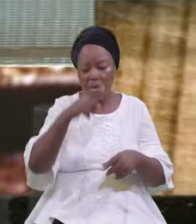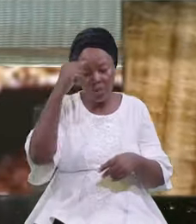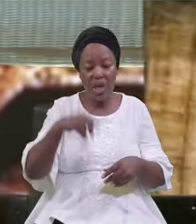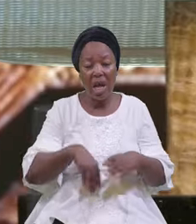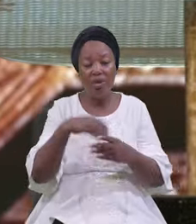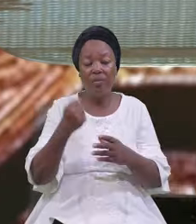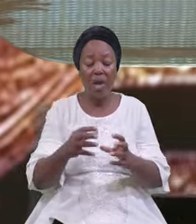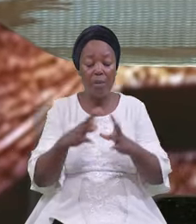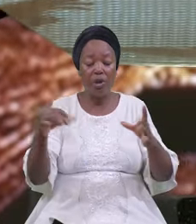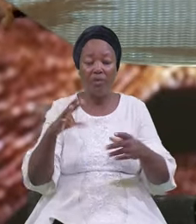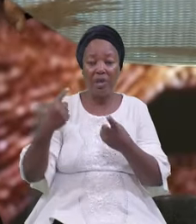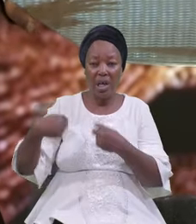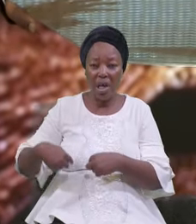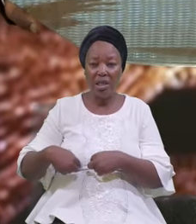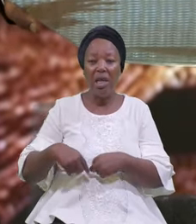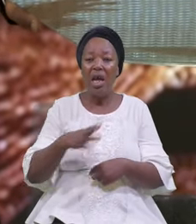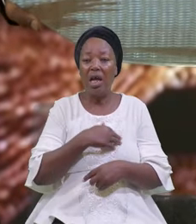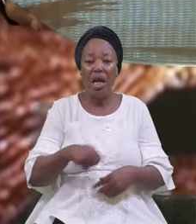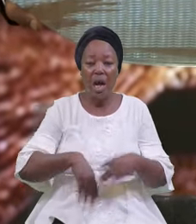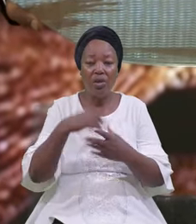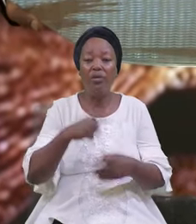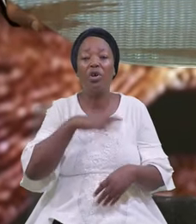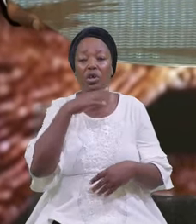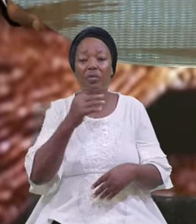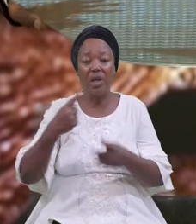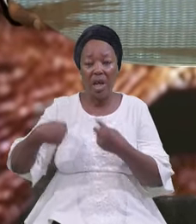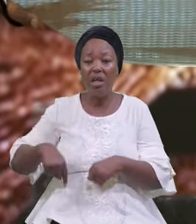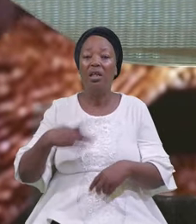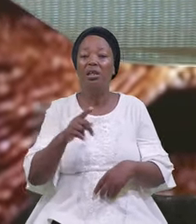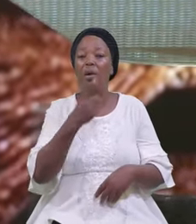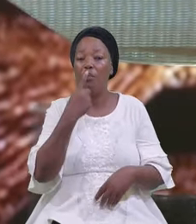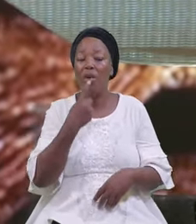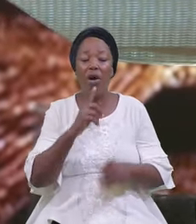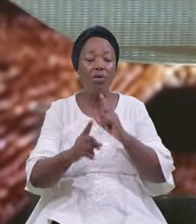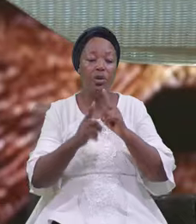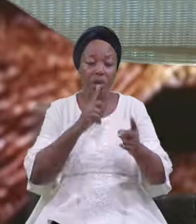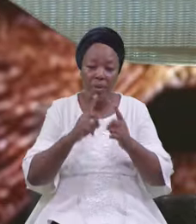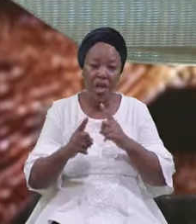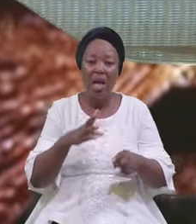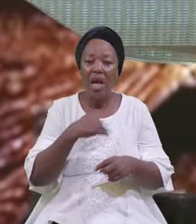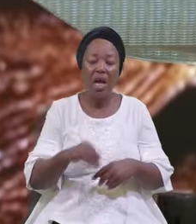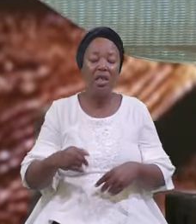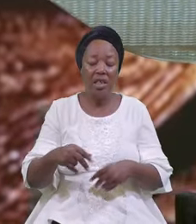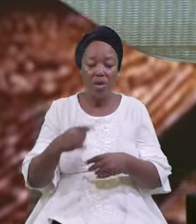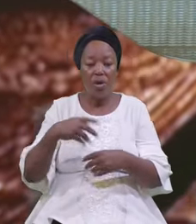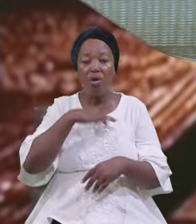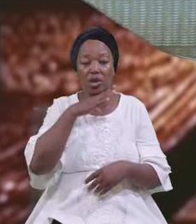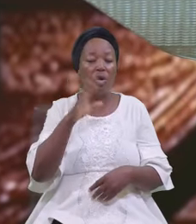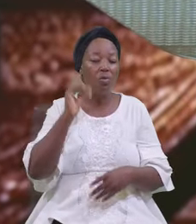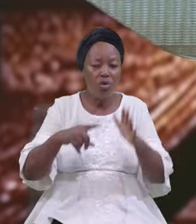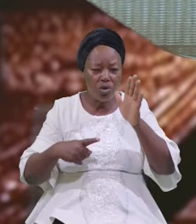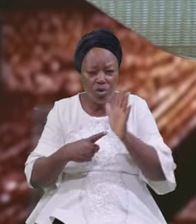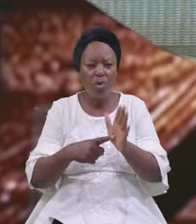the heart. Out of the corruption of the heart, the mouth speaketh, and the corruption will show in